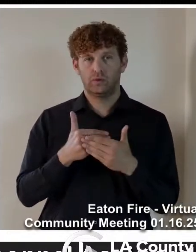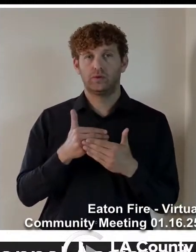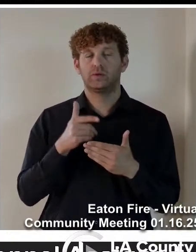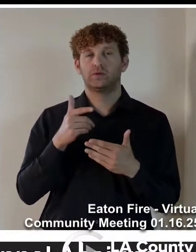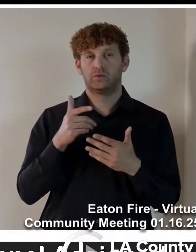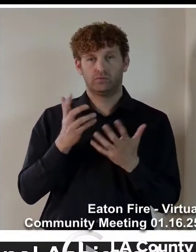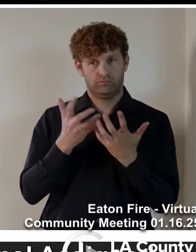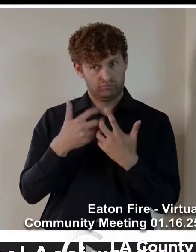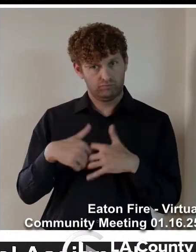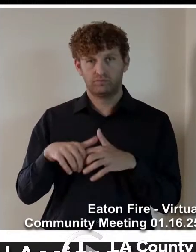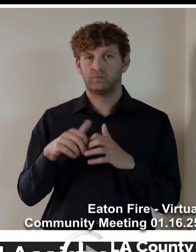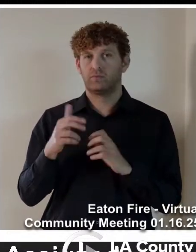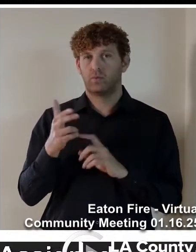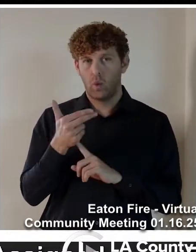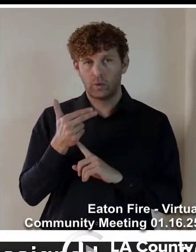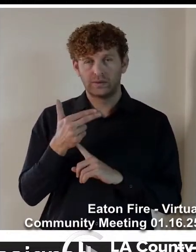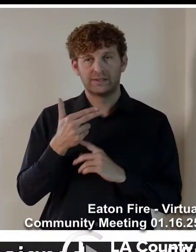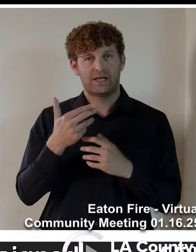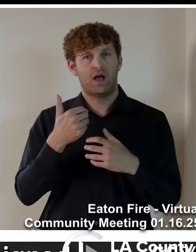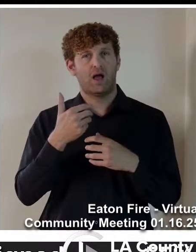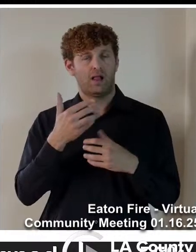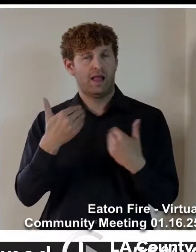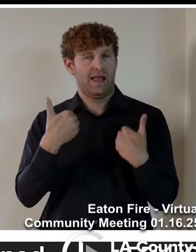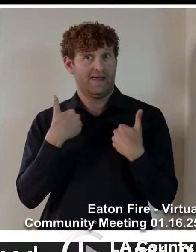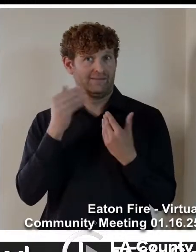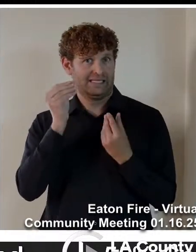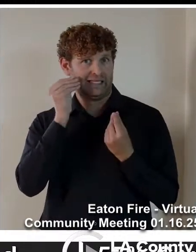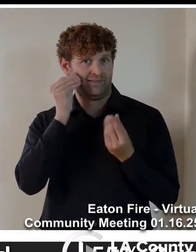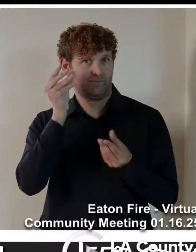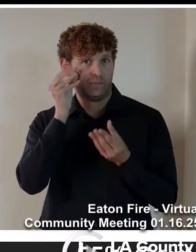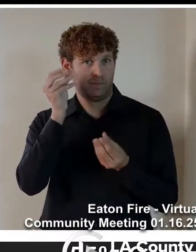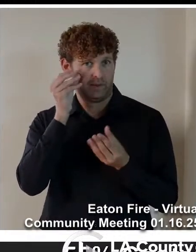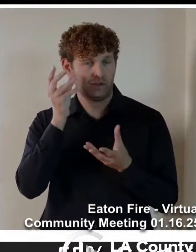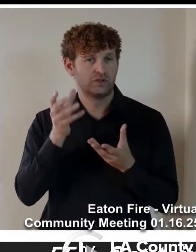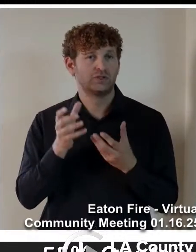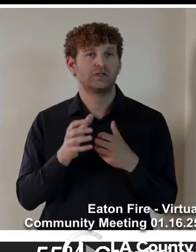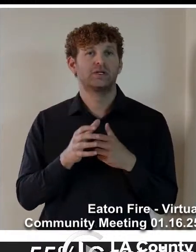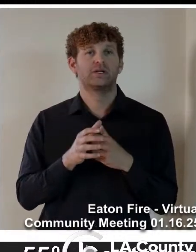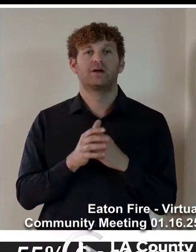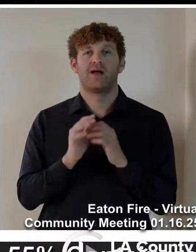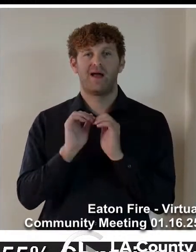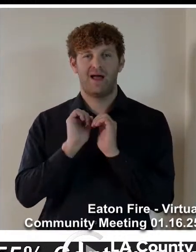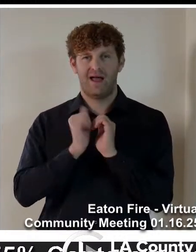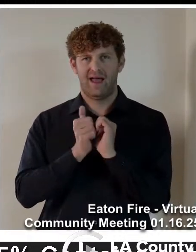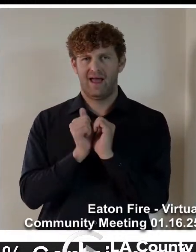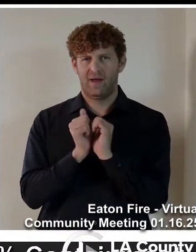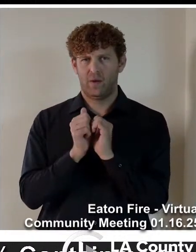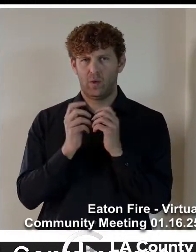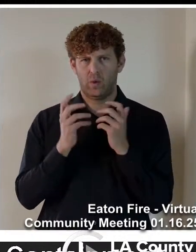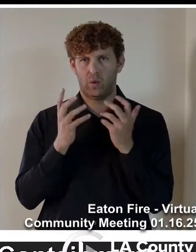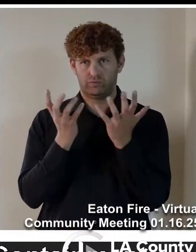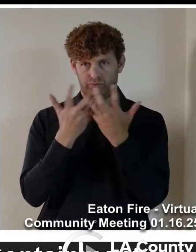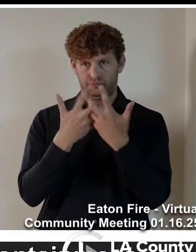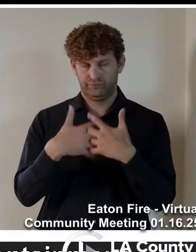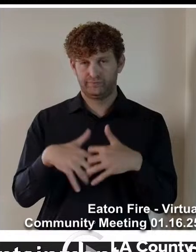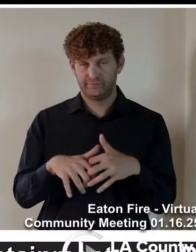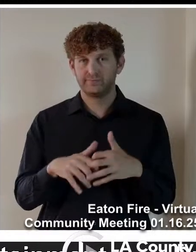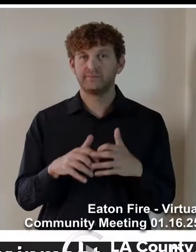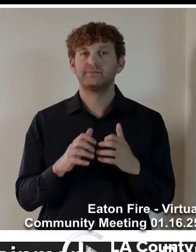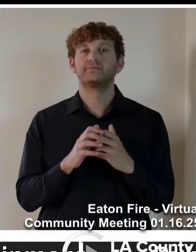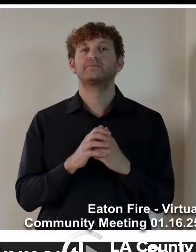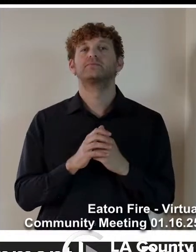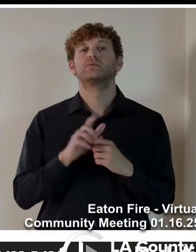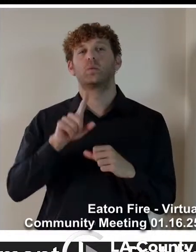have the information on how you get there. They'll make sure you have the information on the